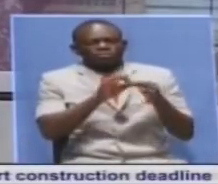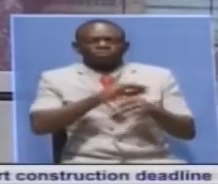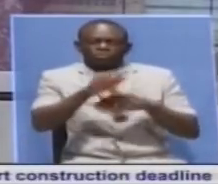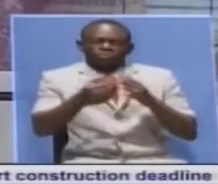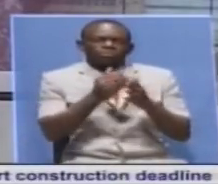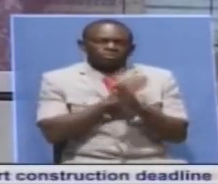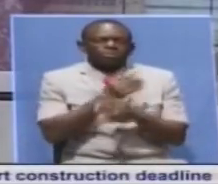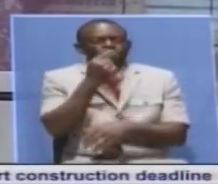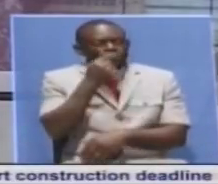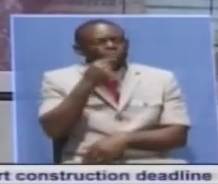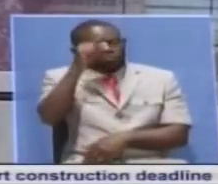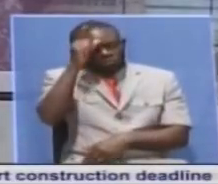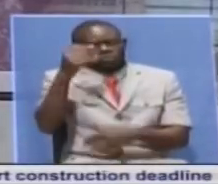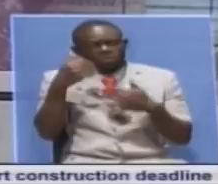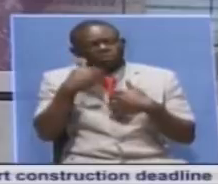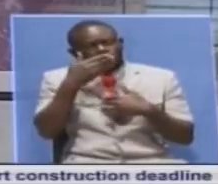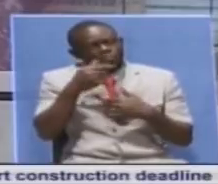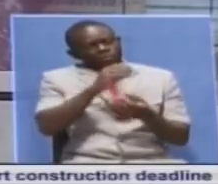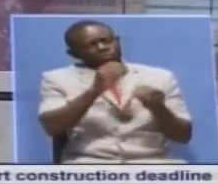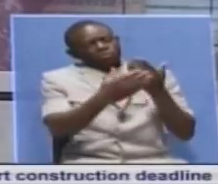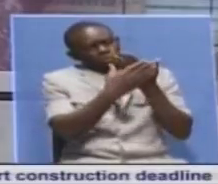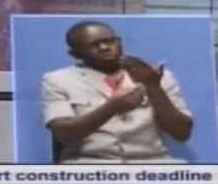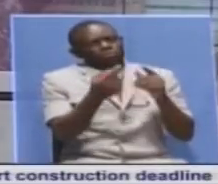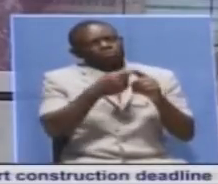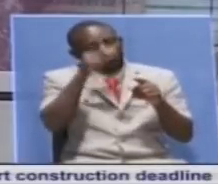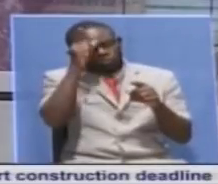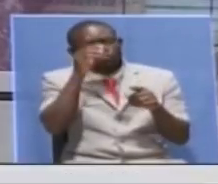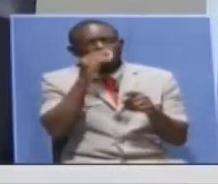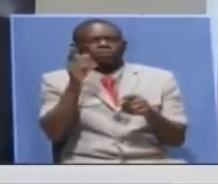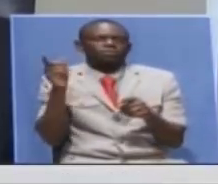Ambassador Chairperson was speaking to ZNBC News in Lusaka today.